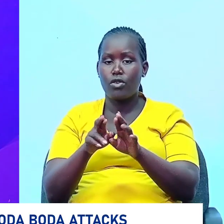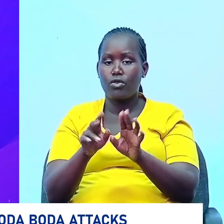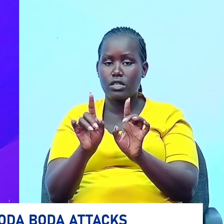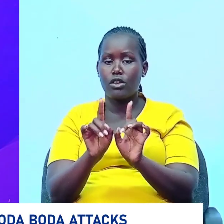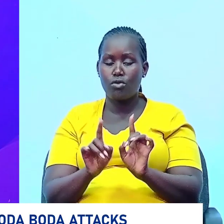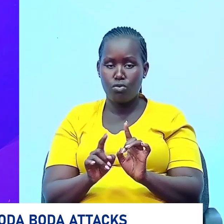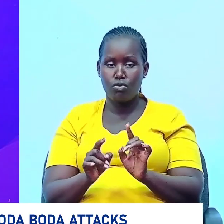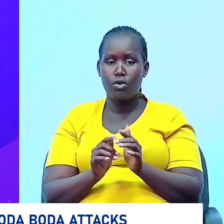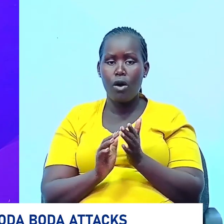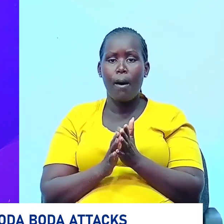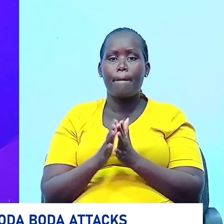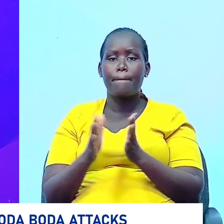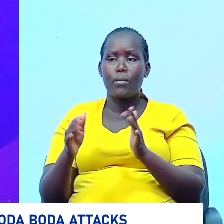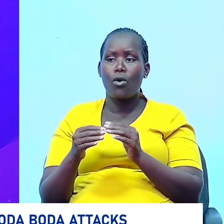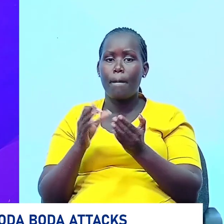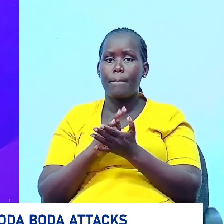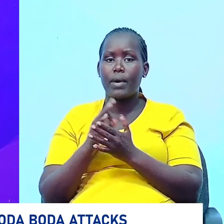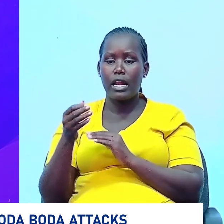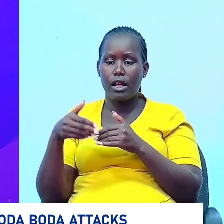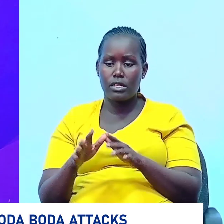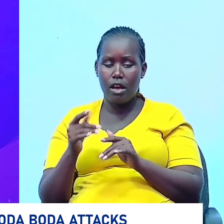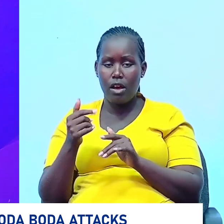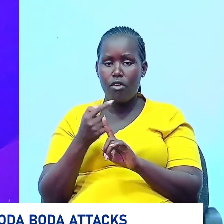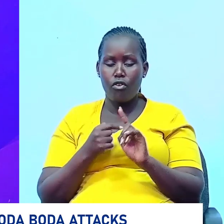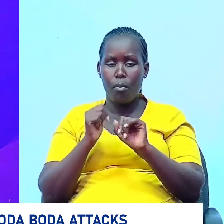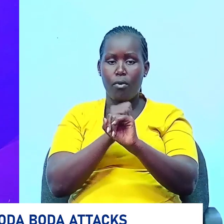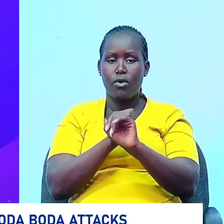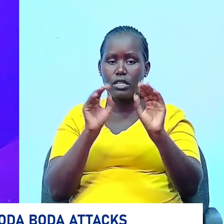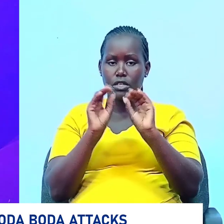financial losses from unprotected vehicles.